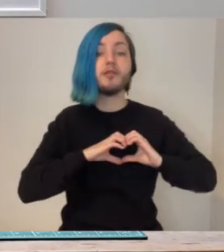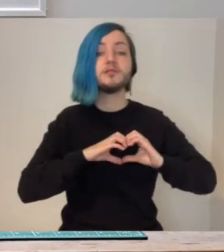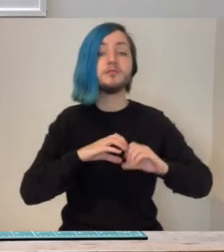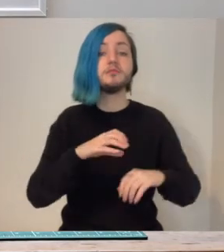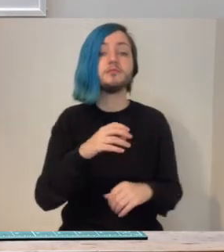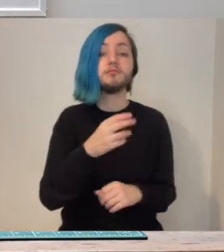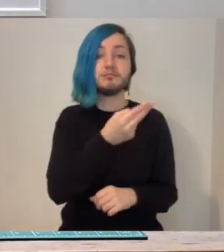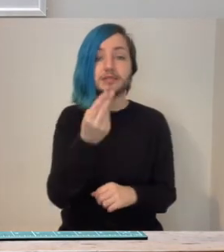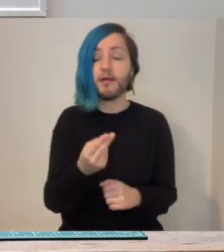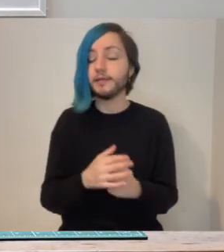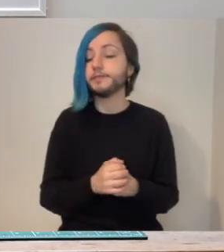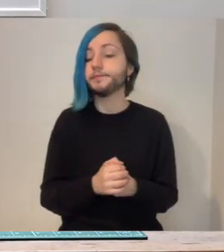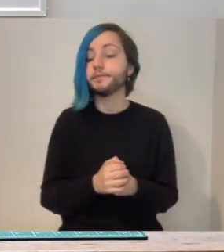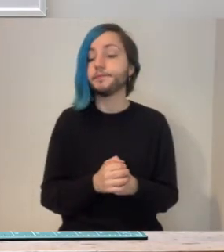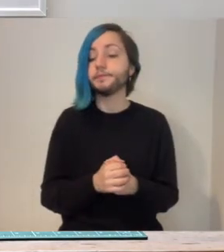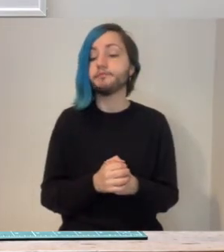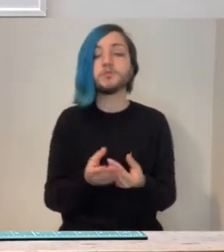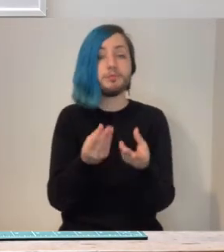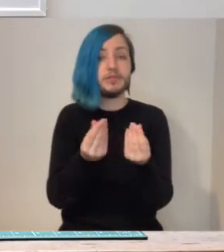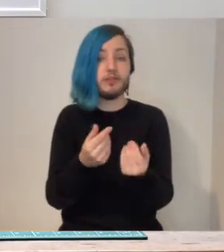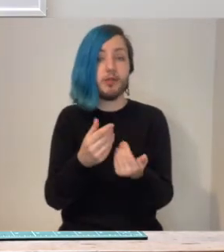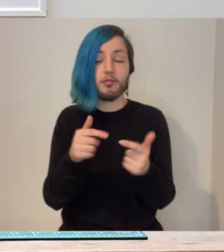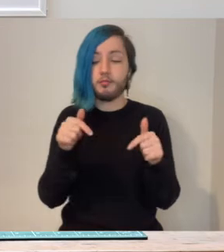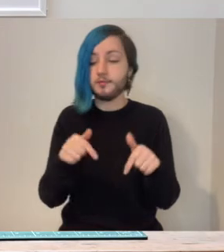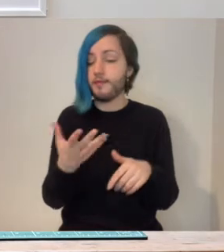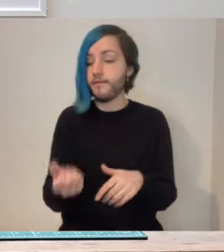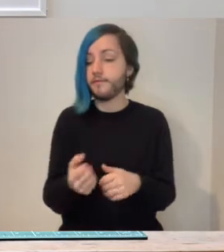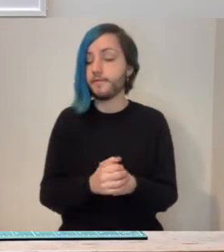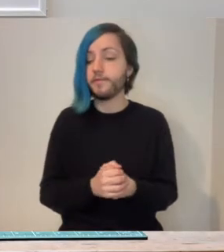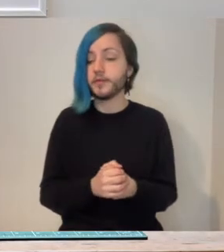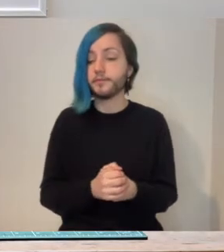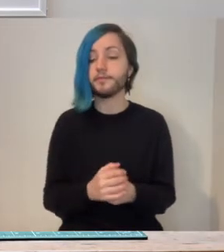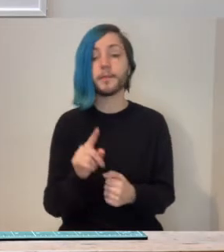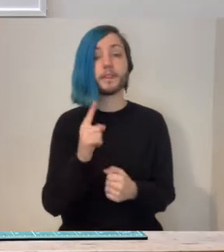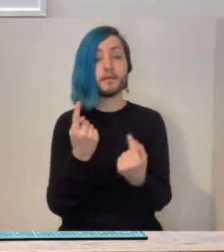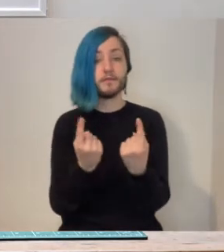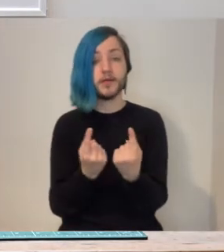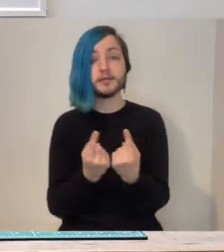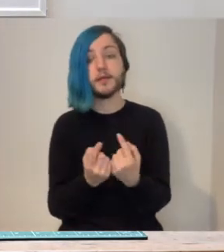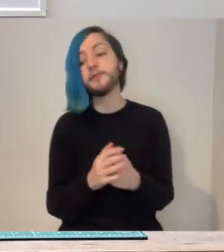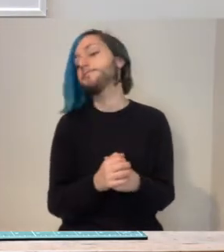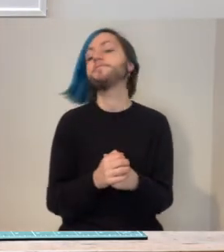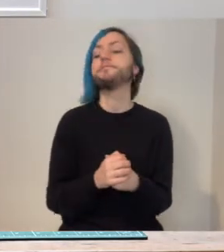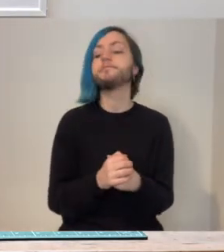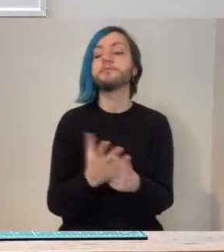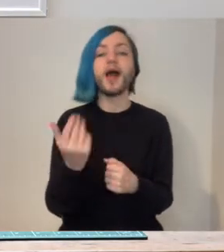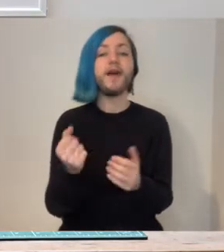heart design. And I've got some materials here to show you. First of